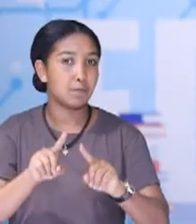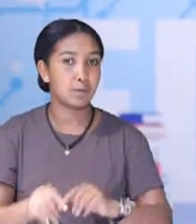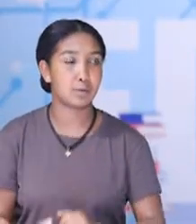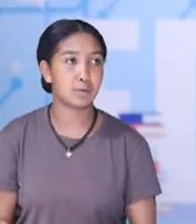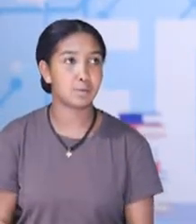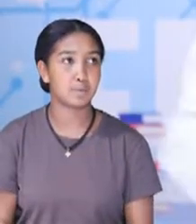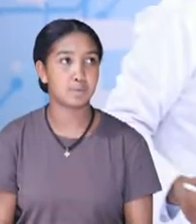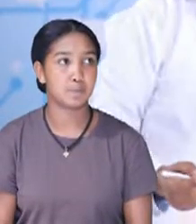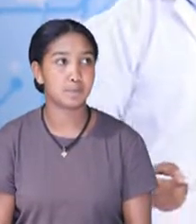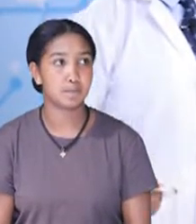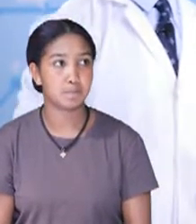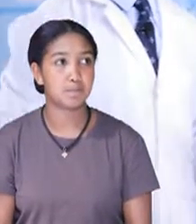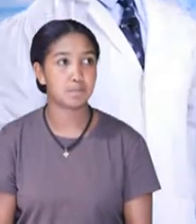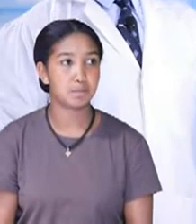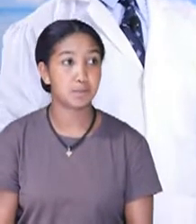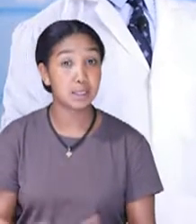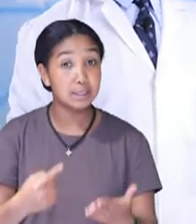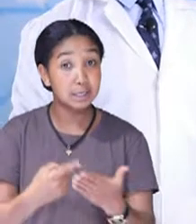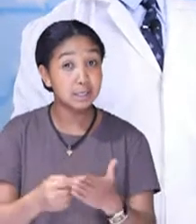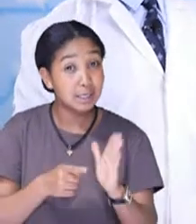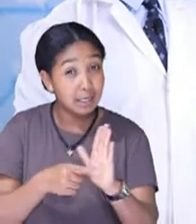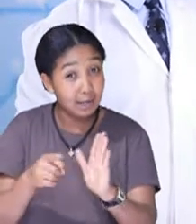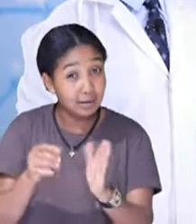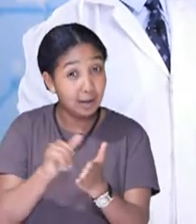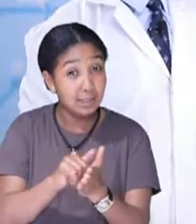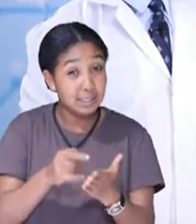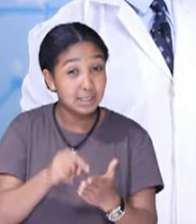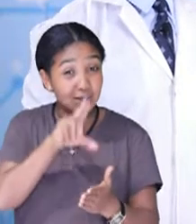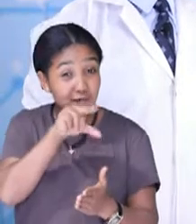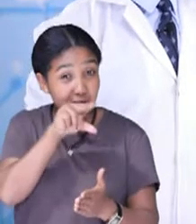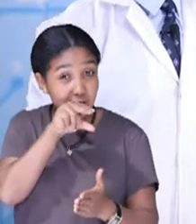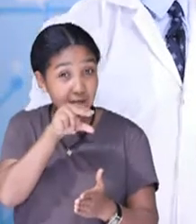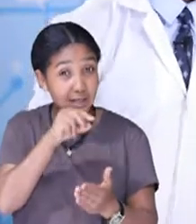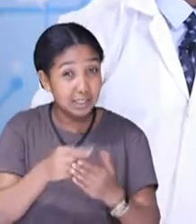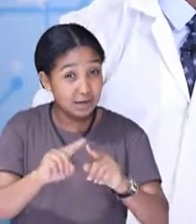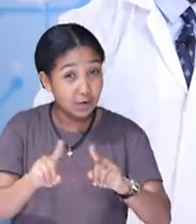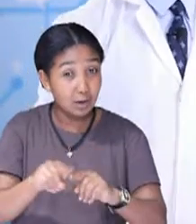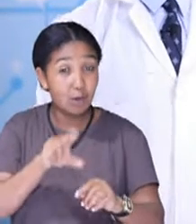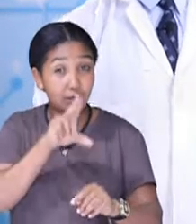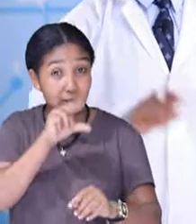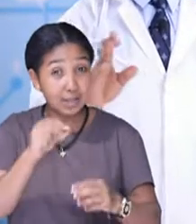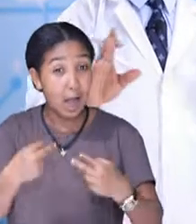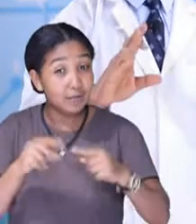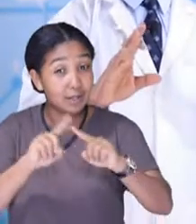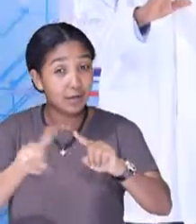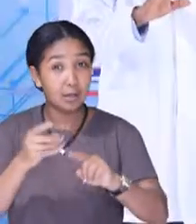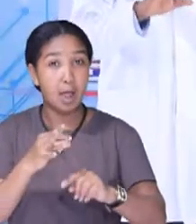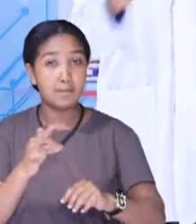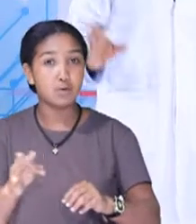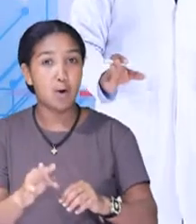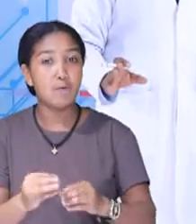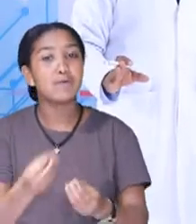was different. This indicates these finches these different types of finches have different types